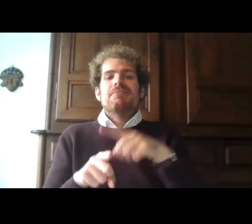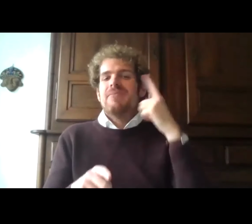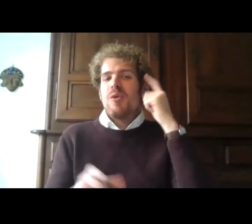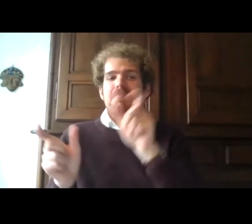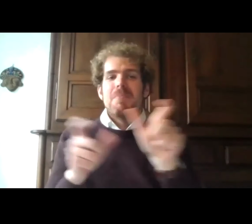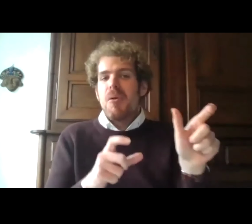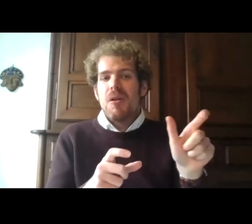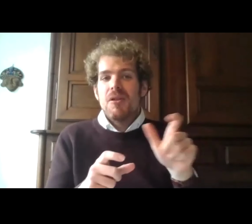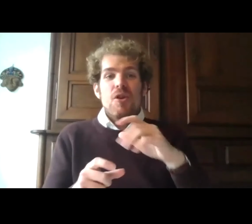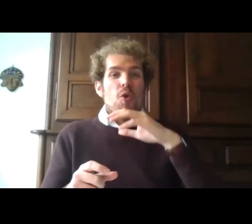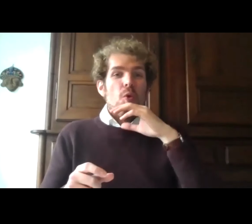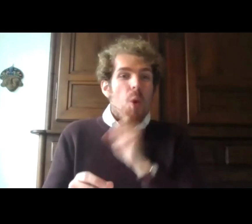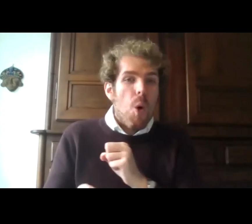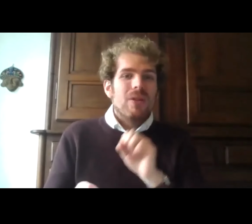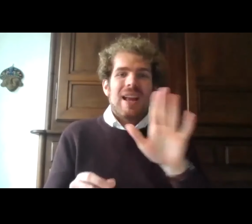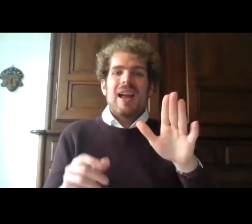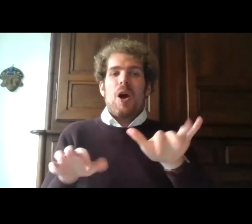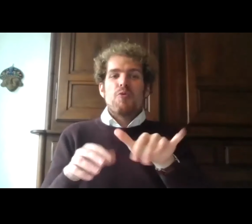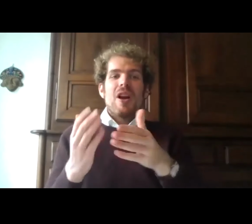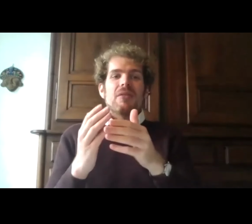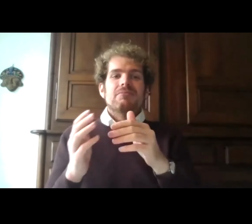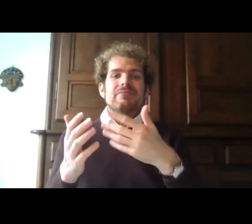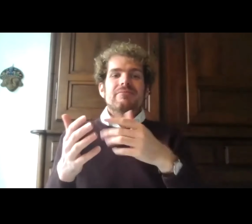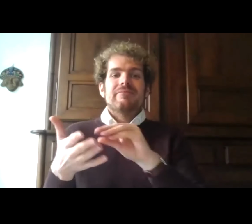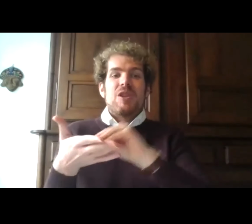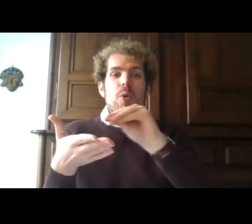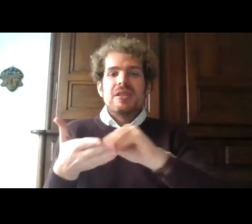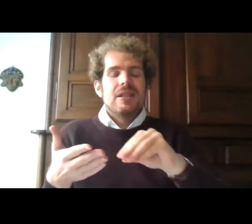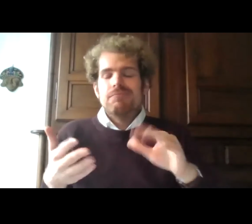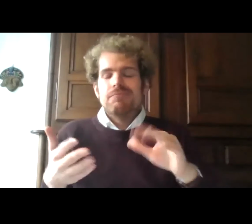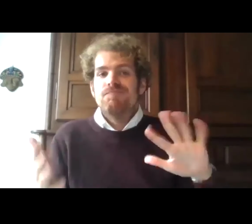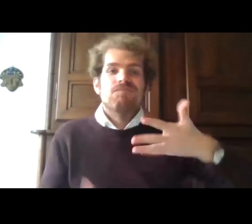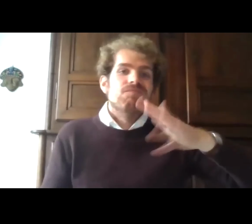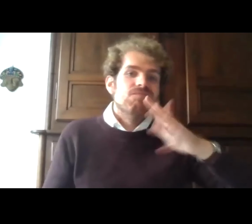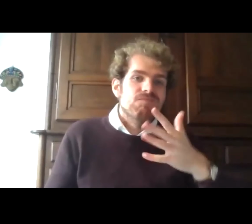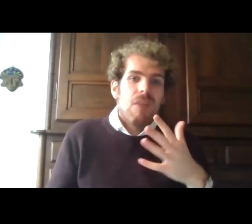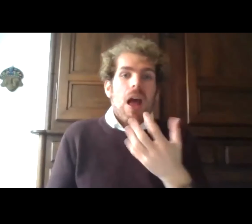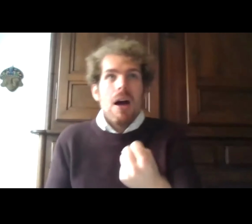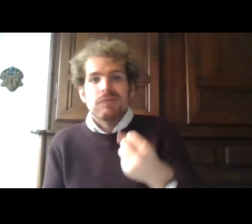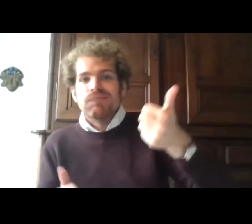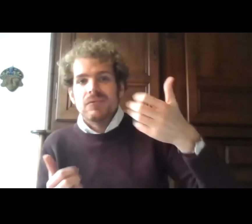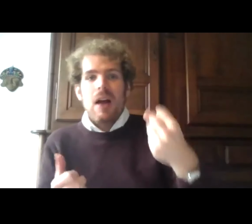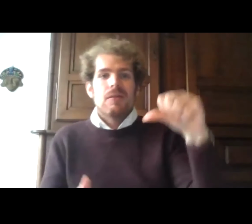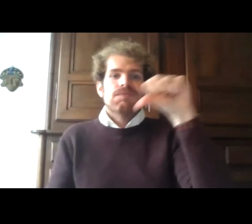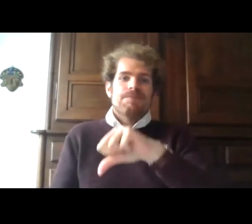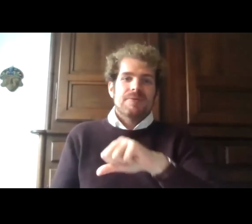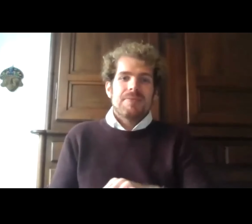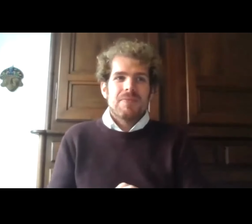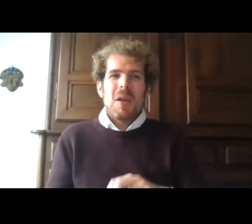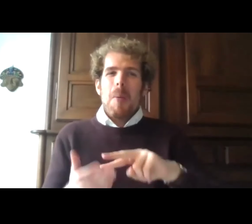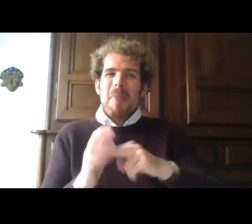using technology. So I don't know that there's a difference in terms of acquiring those skills. I think that's a generational thing.